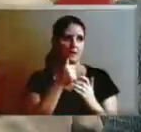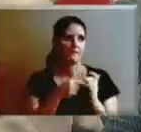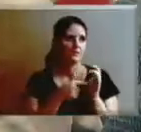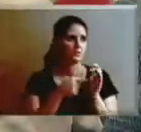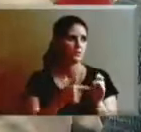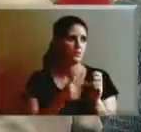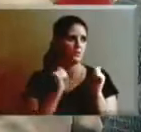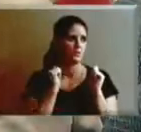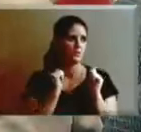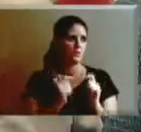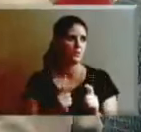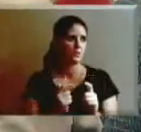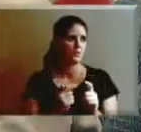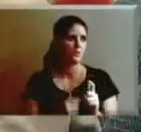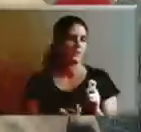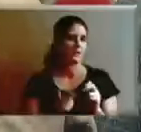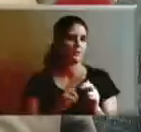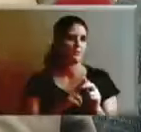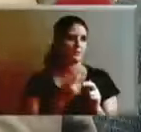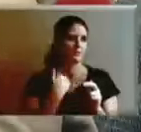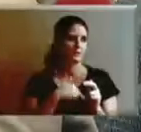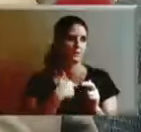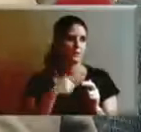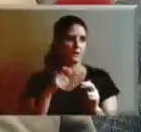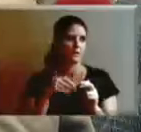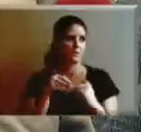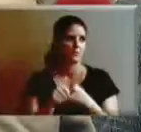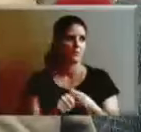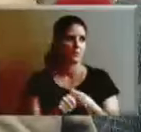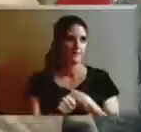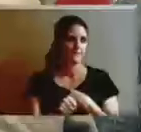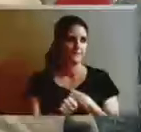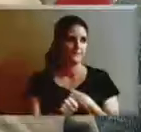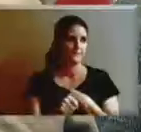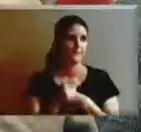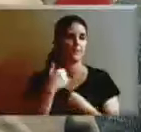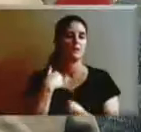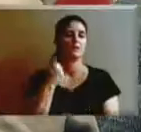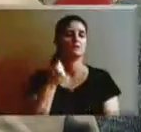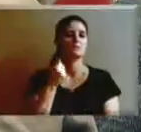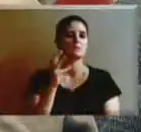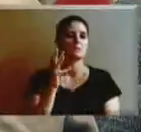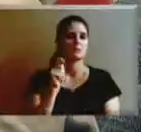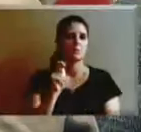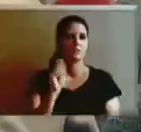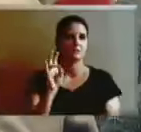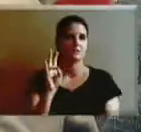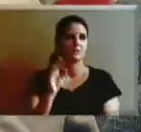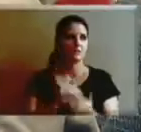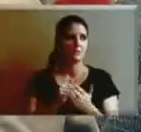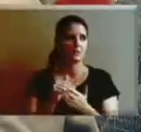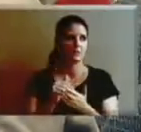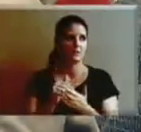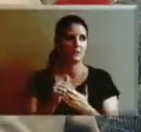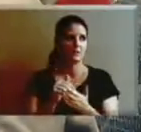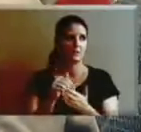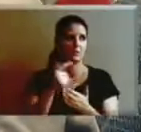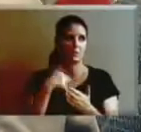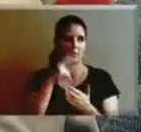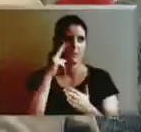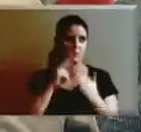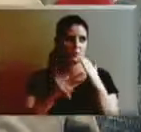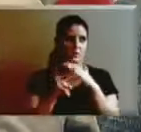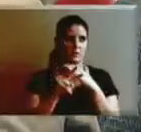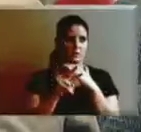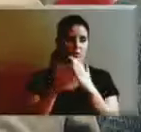have incurred. We had $16.7 million is what we project to receive. When we first started the